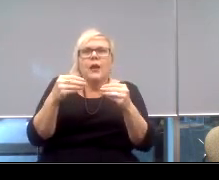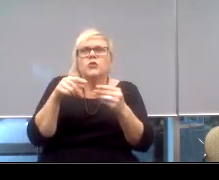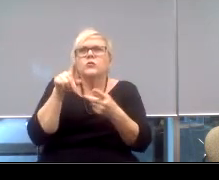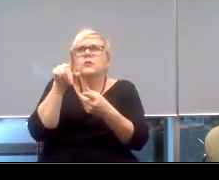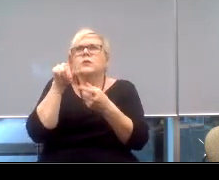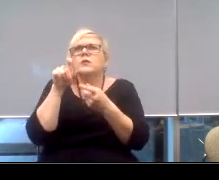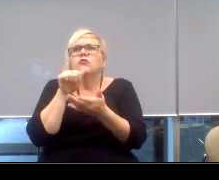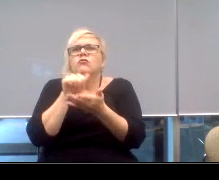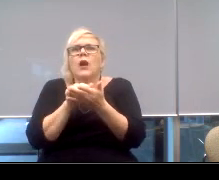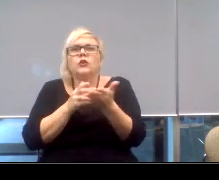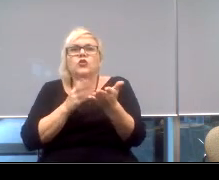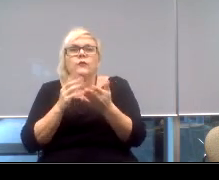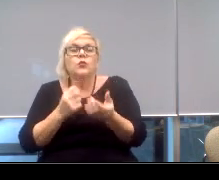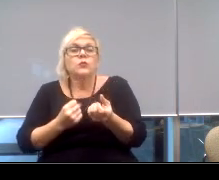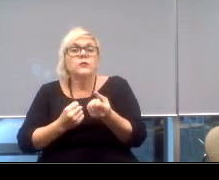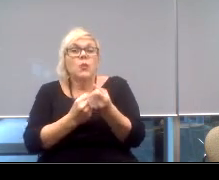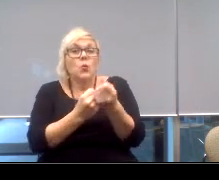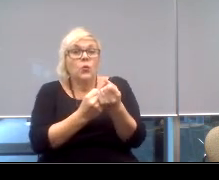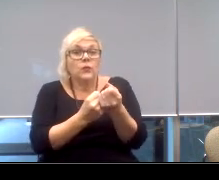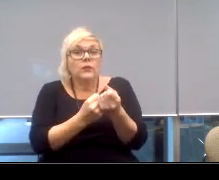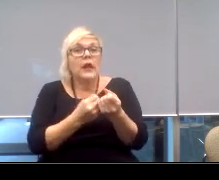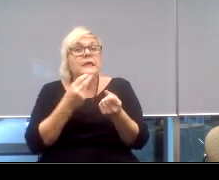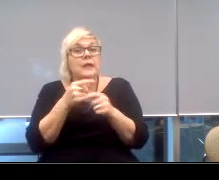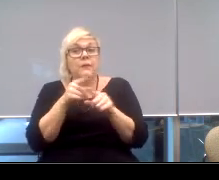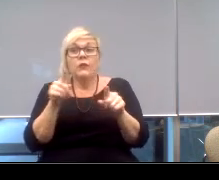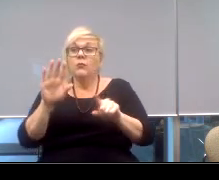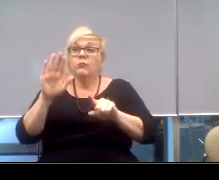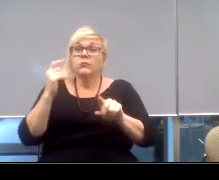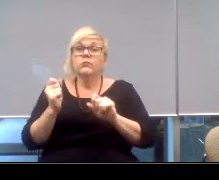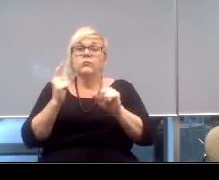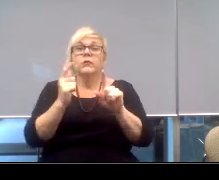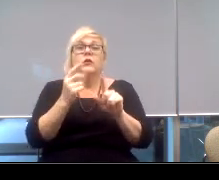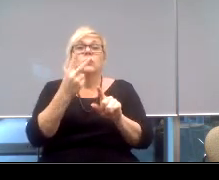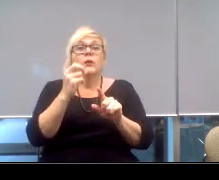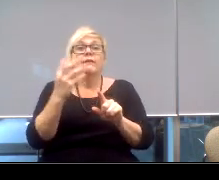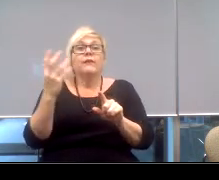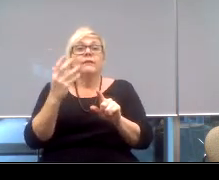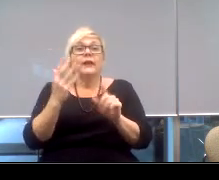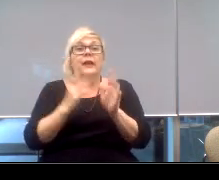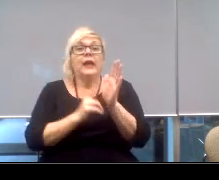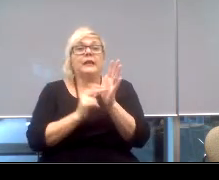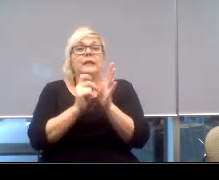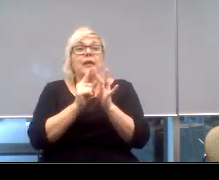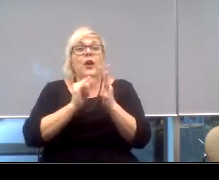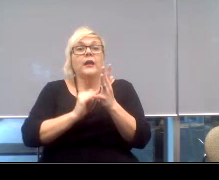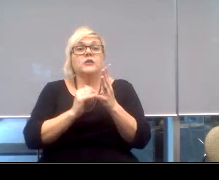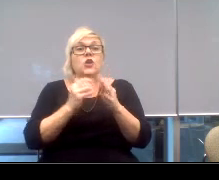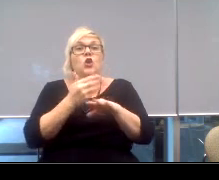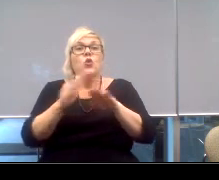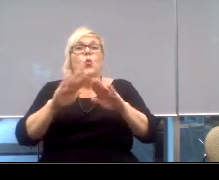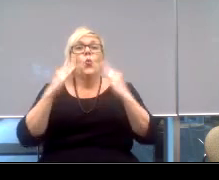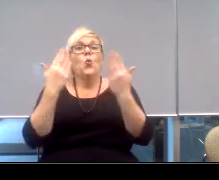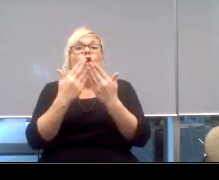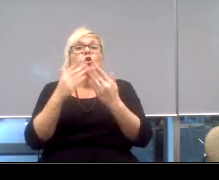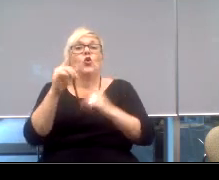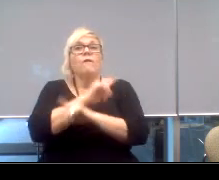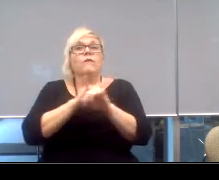Many of you will know of, and several of you attended, the 2015 NDIS New World Conference. That was in